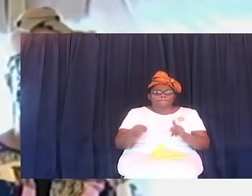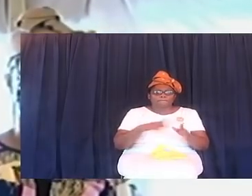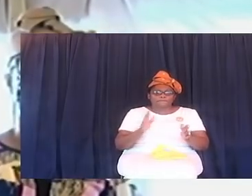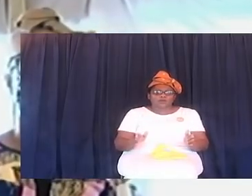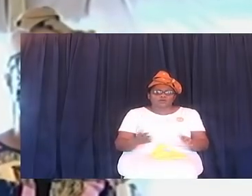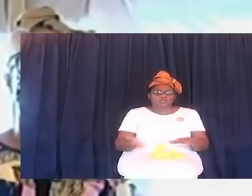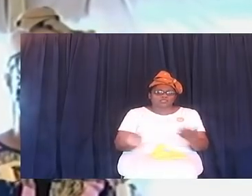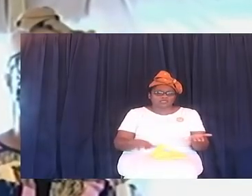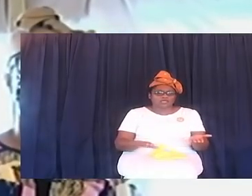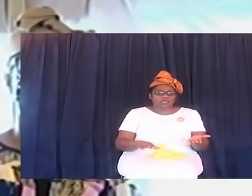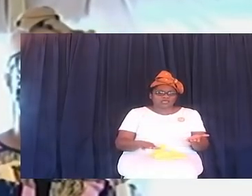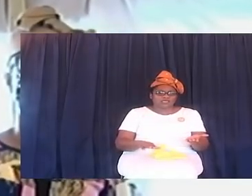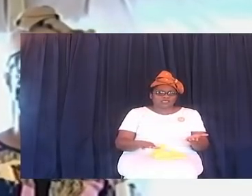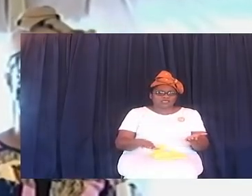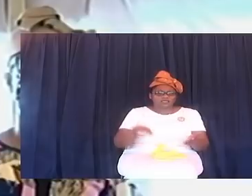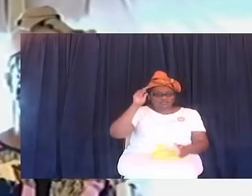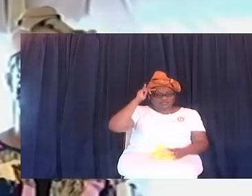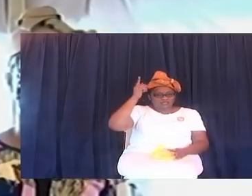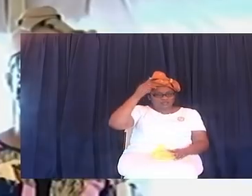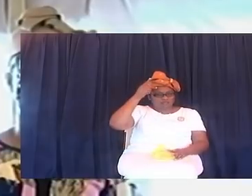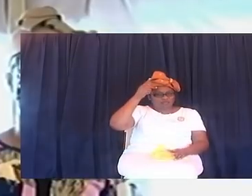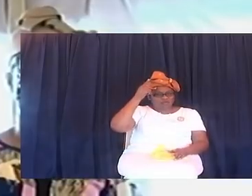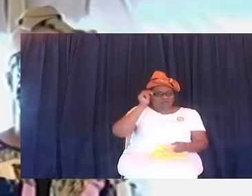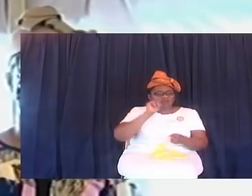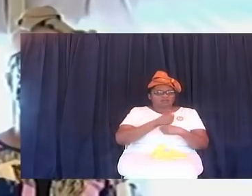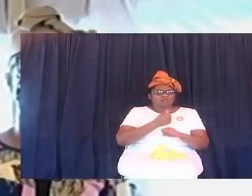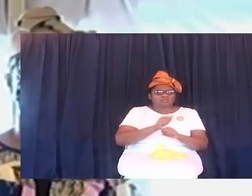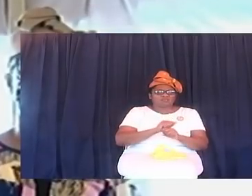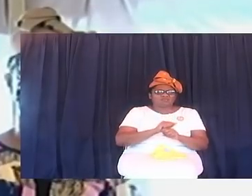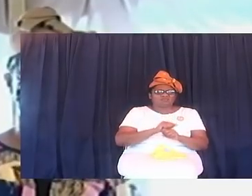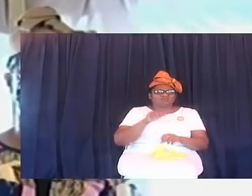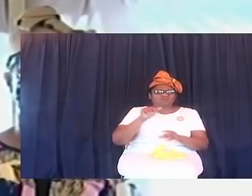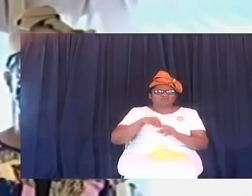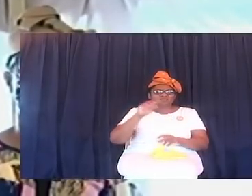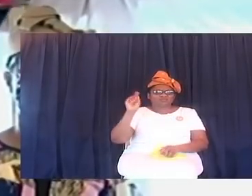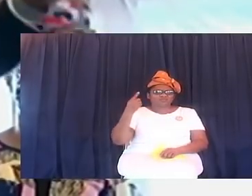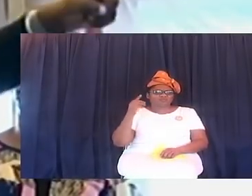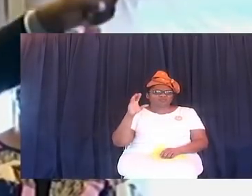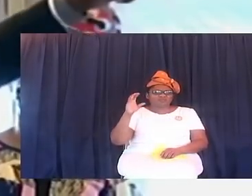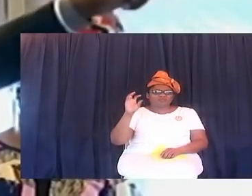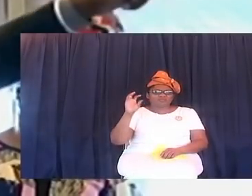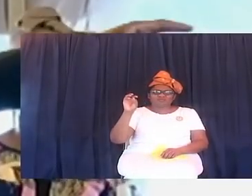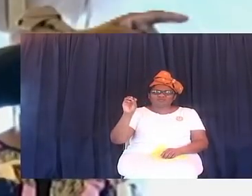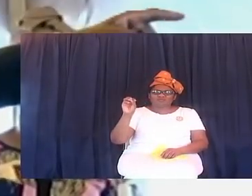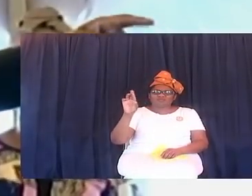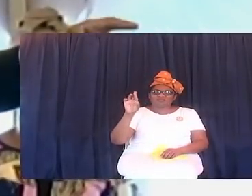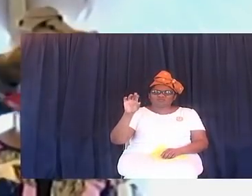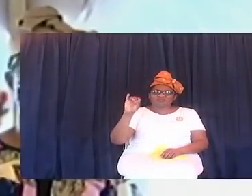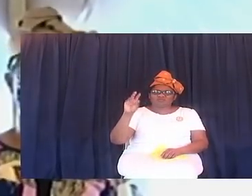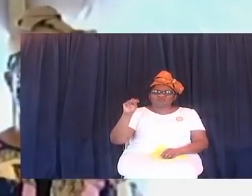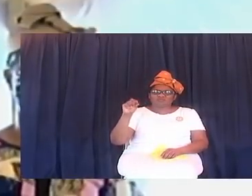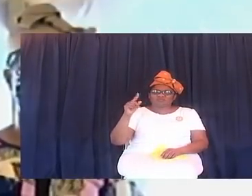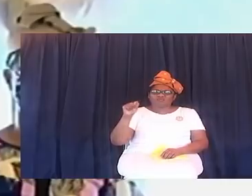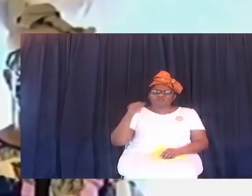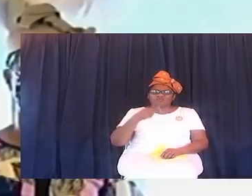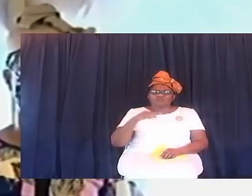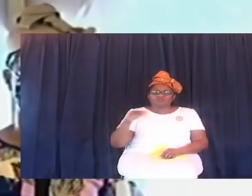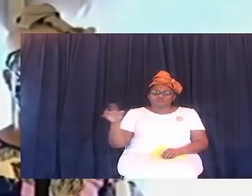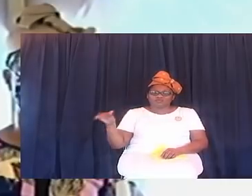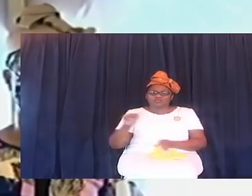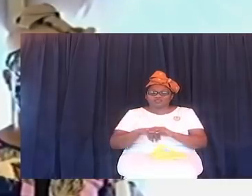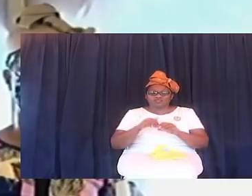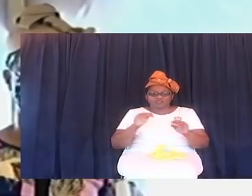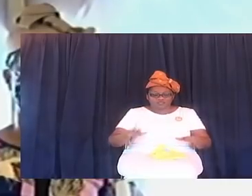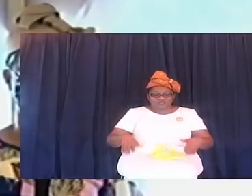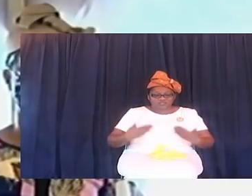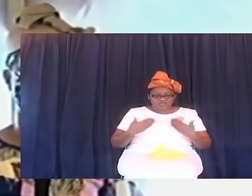Paul made a profound statement in 1 Corinthians chapter 15. He says, if in this life only we have hope